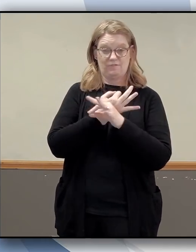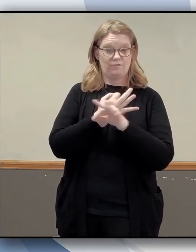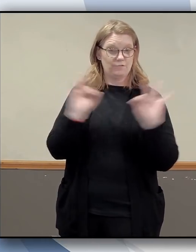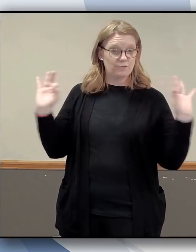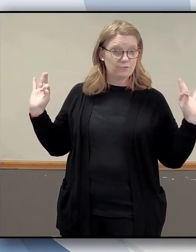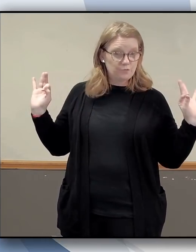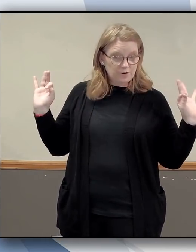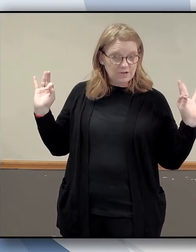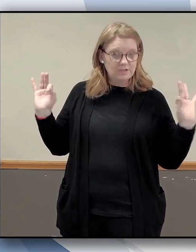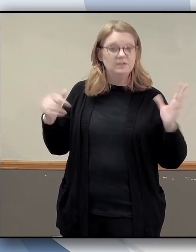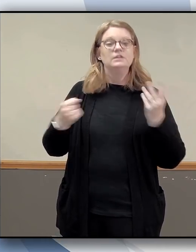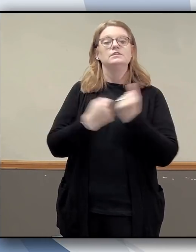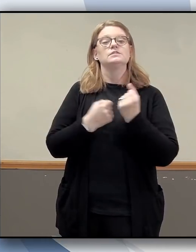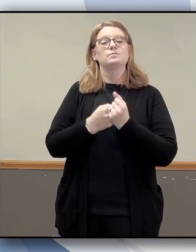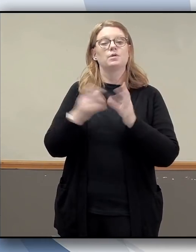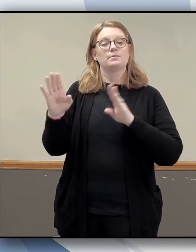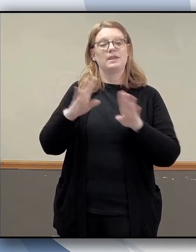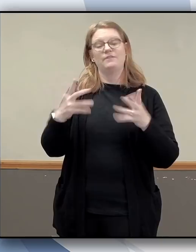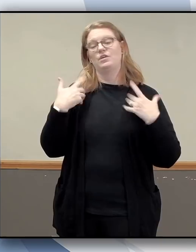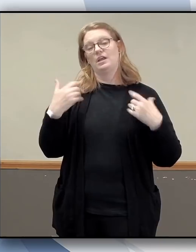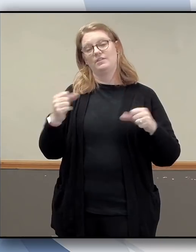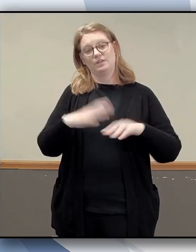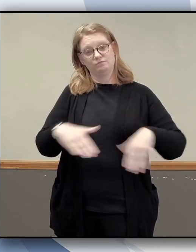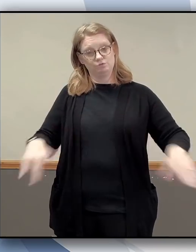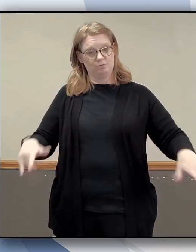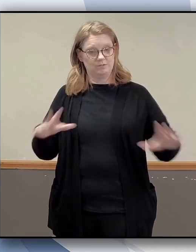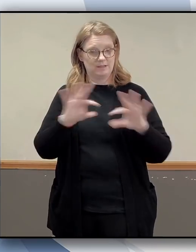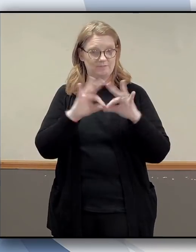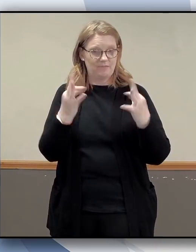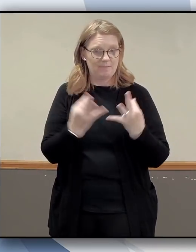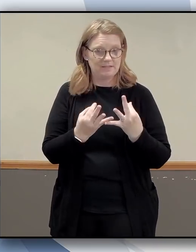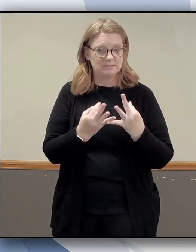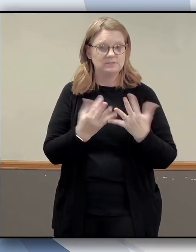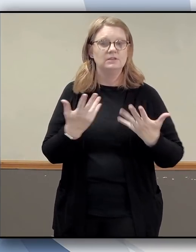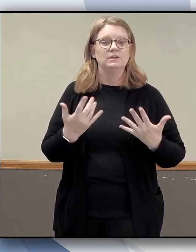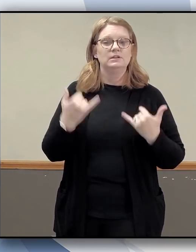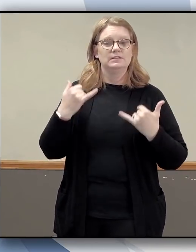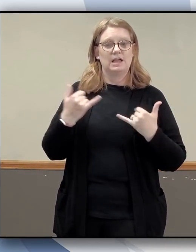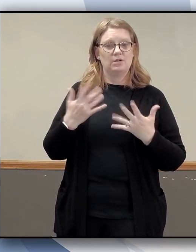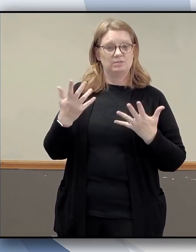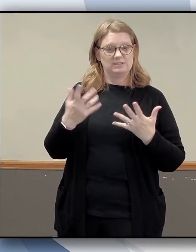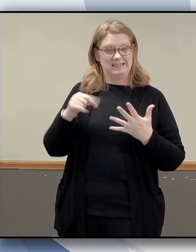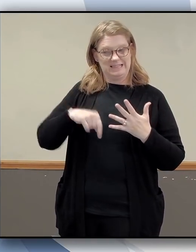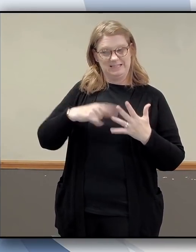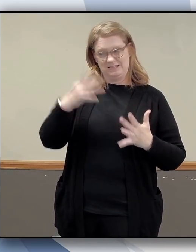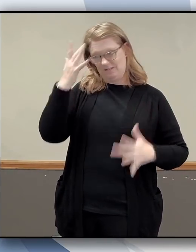members to support the behavioral health of children and families. As you go through this pandemic, that's